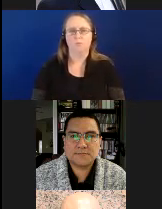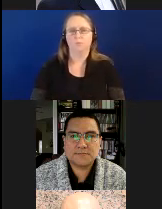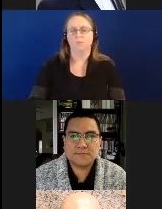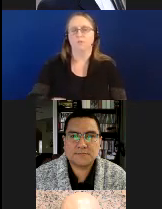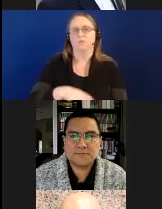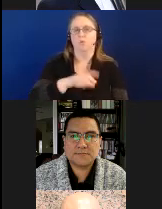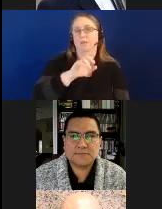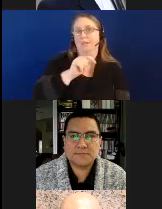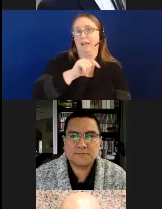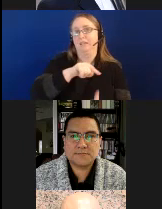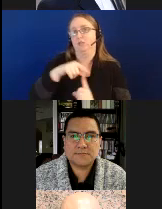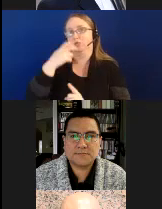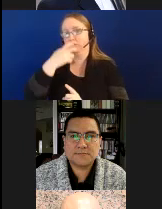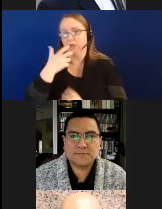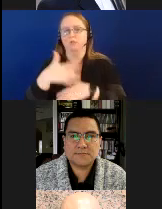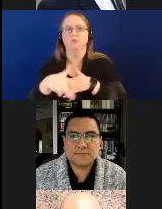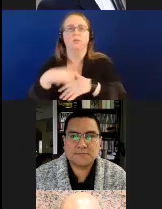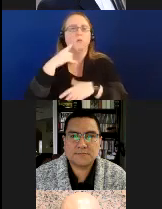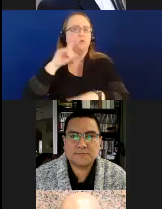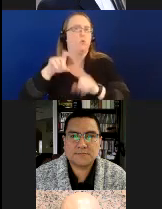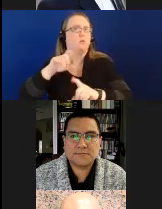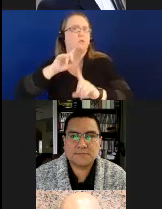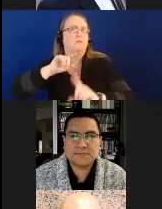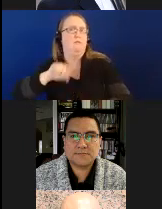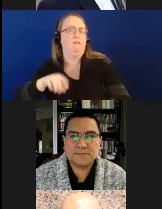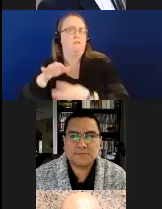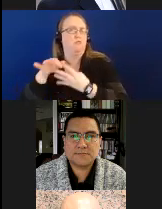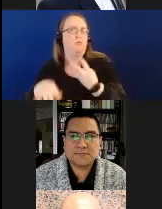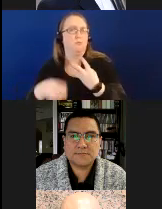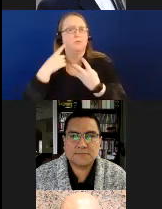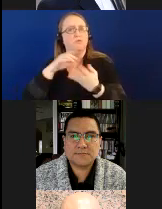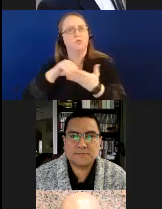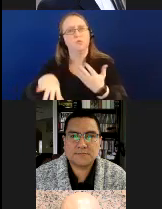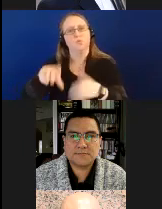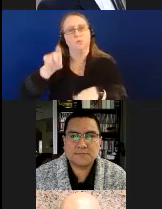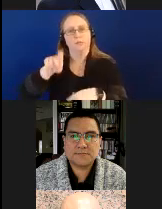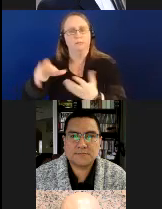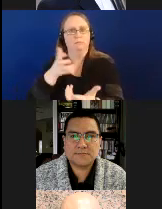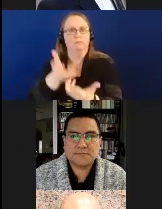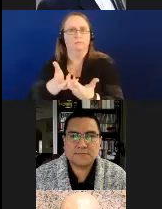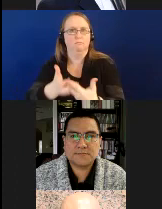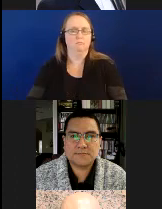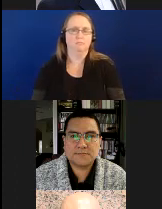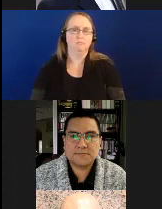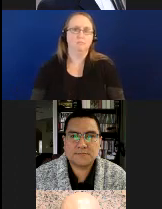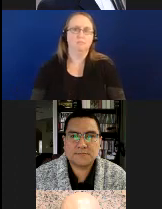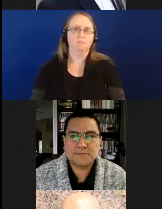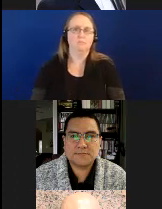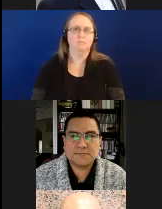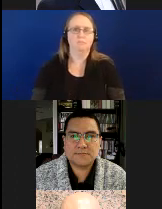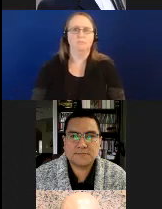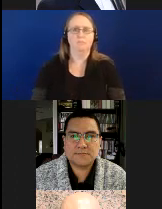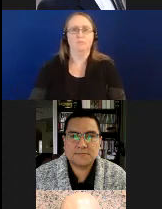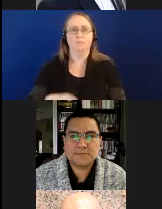Text-to-speech is also available for questions and answer choices for students who need this accommodation. Use soaring to